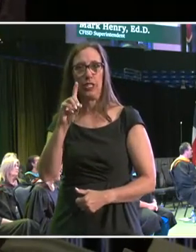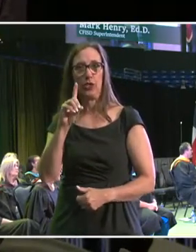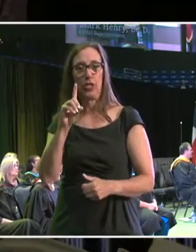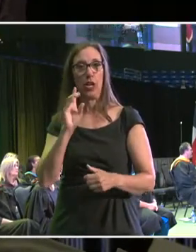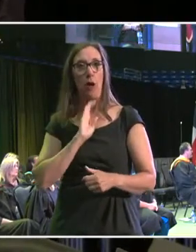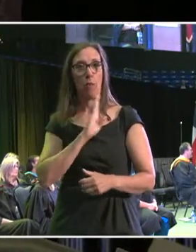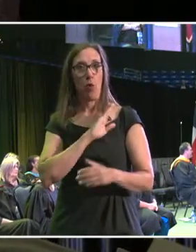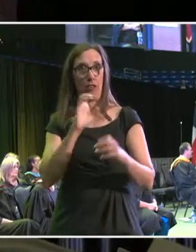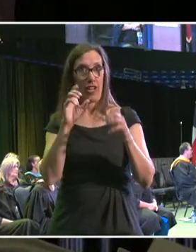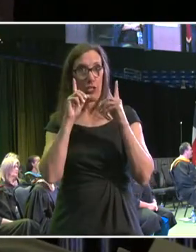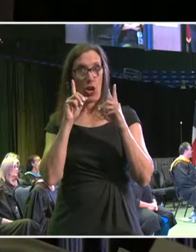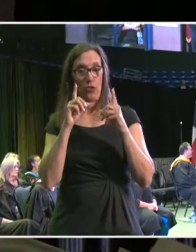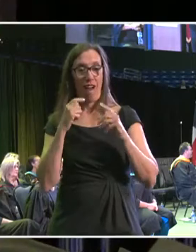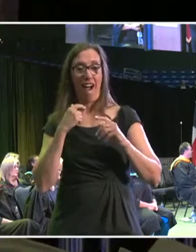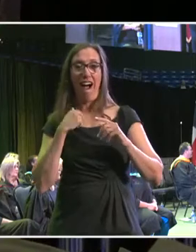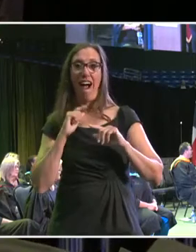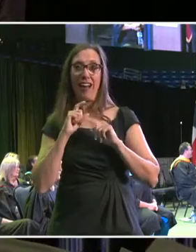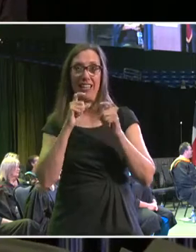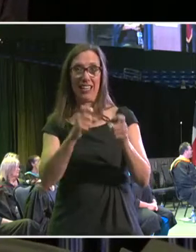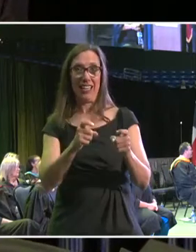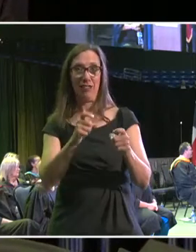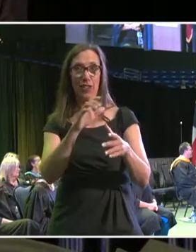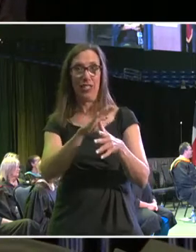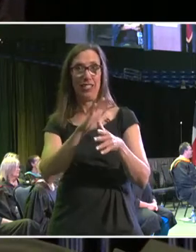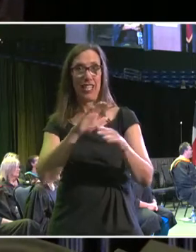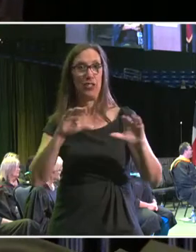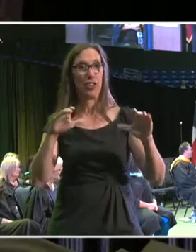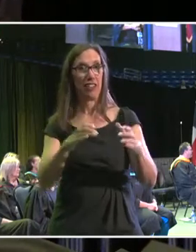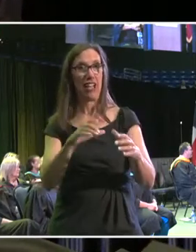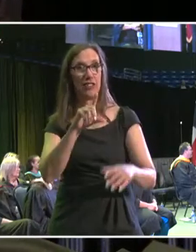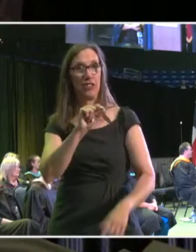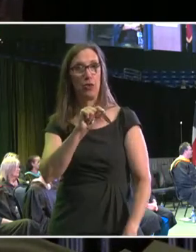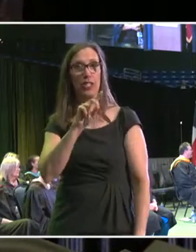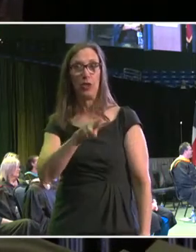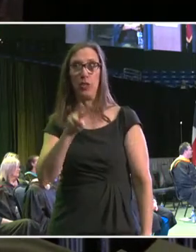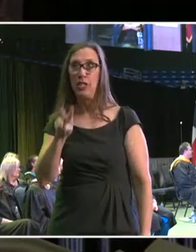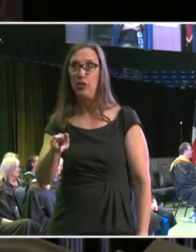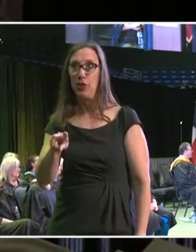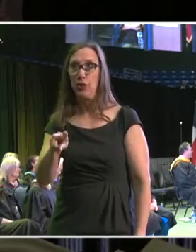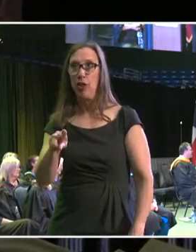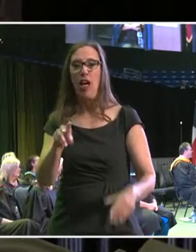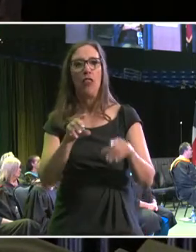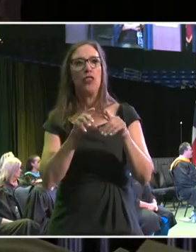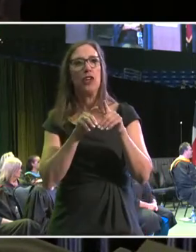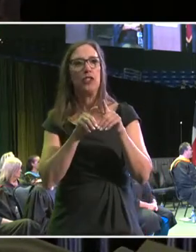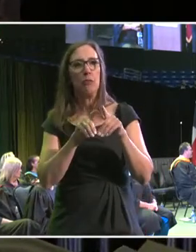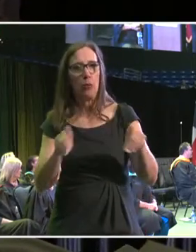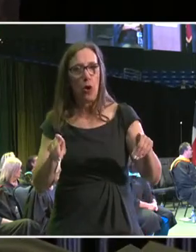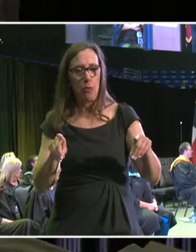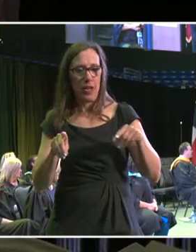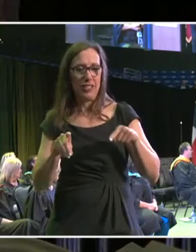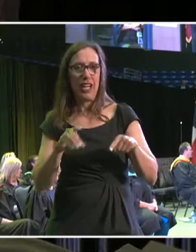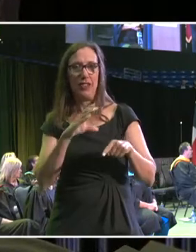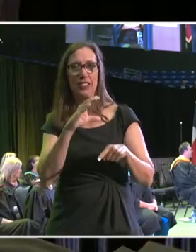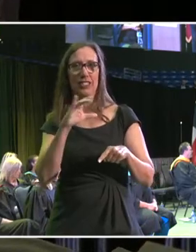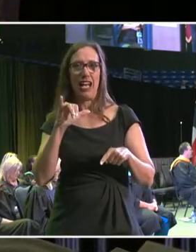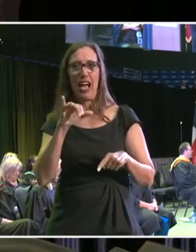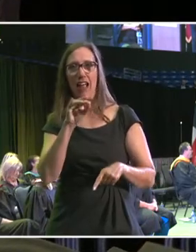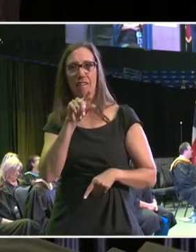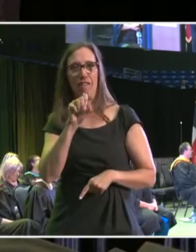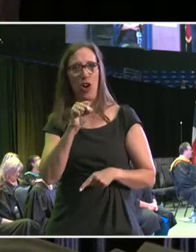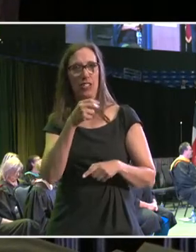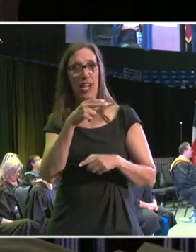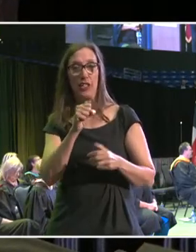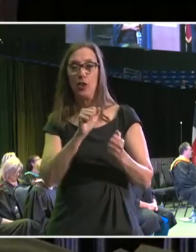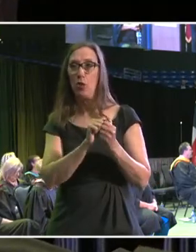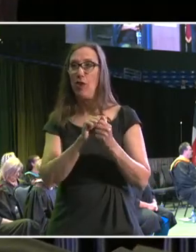Board of Education, I do hereby confer upon the senior class of 2022 the diplomas of Cypress Falls High School